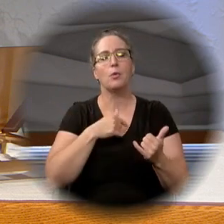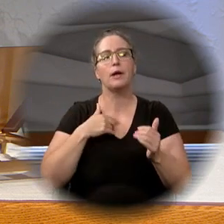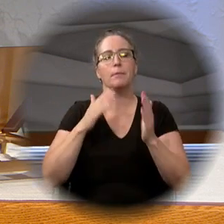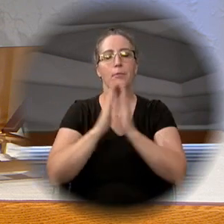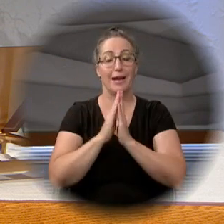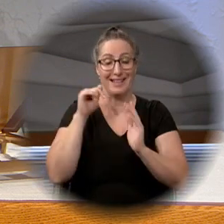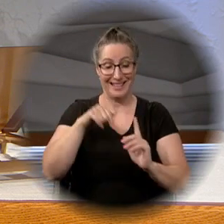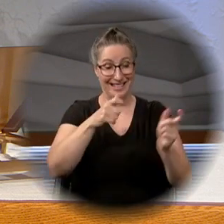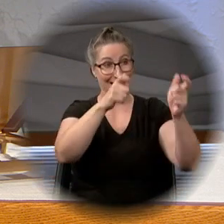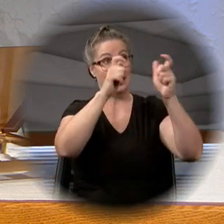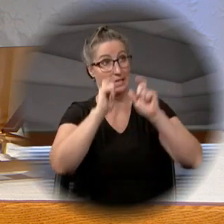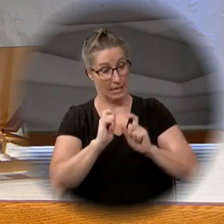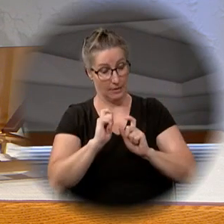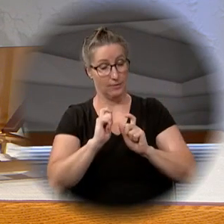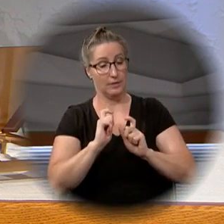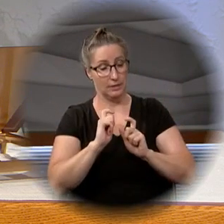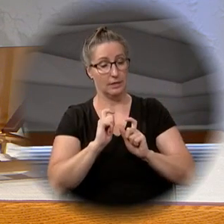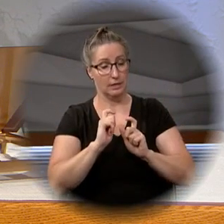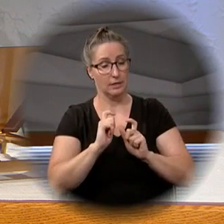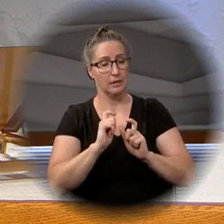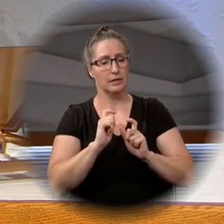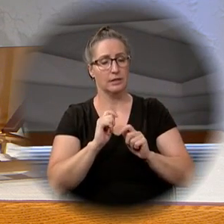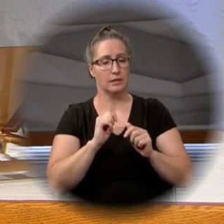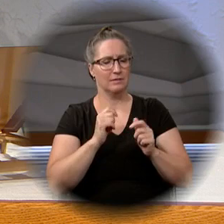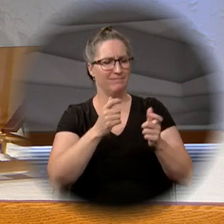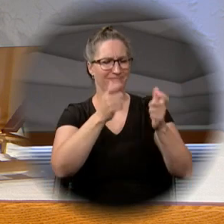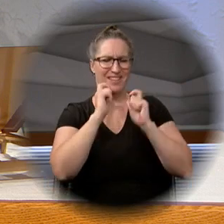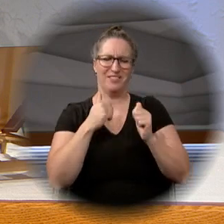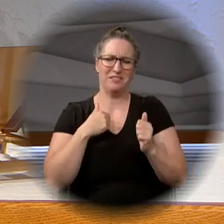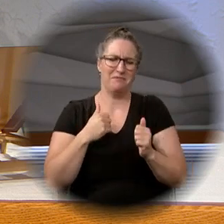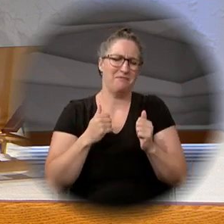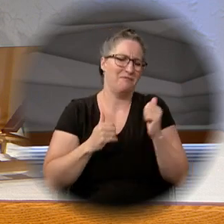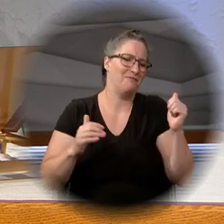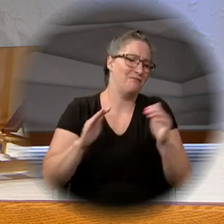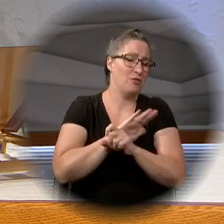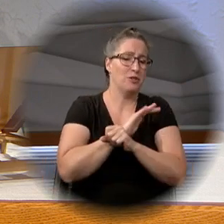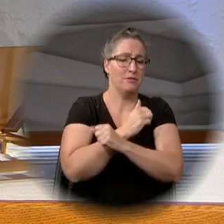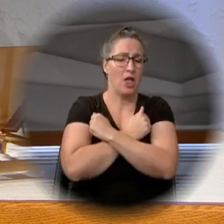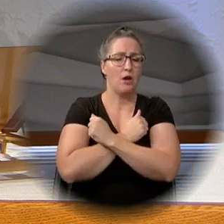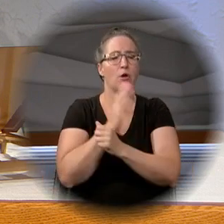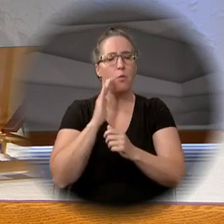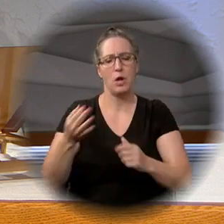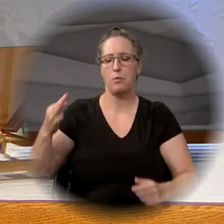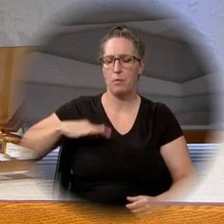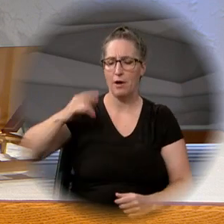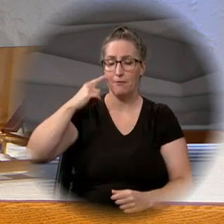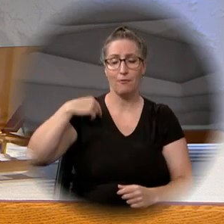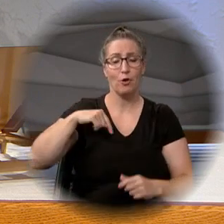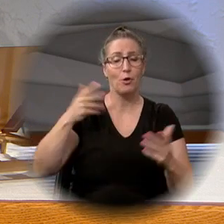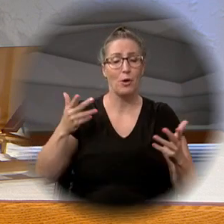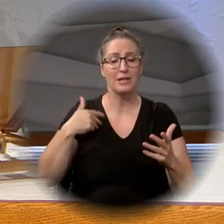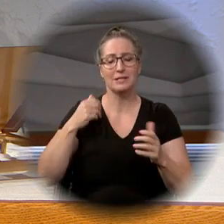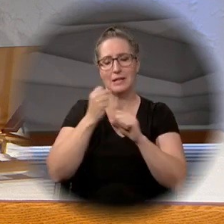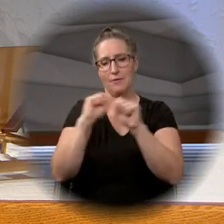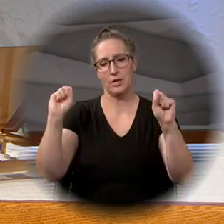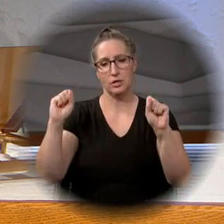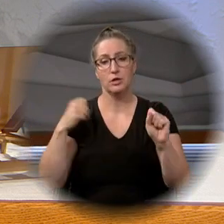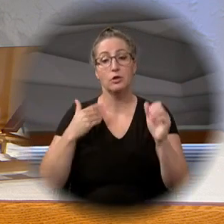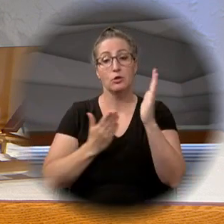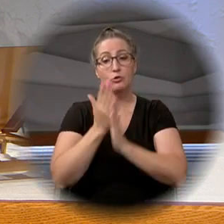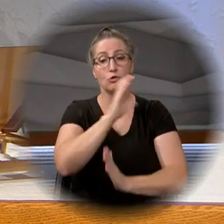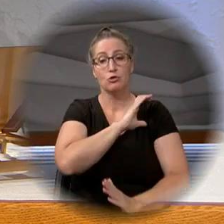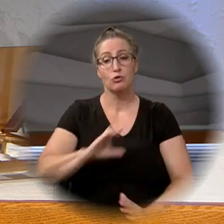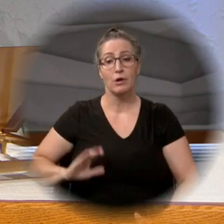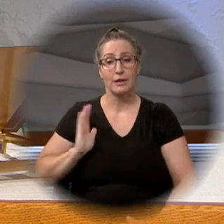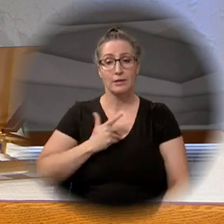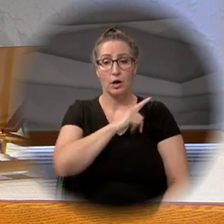this gift, which he himself gave us with love beyond all telling, may profit us for salvation. Through Christ our